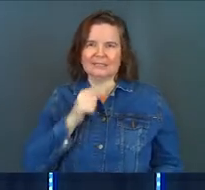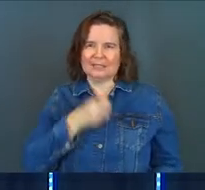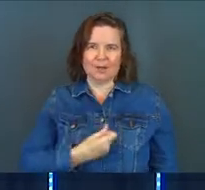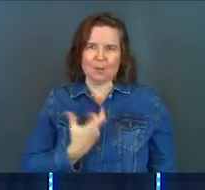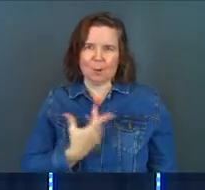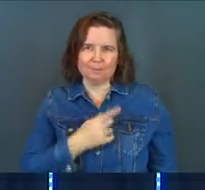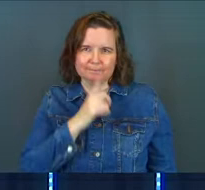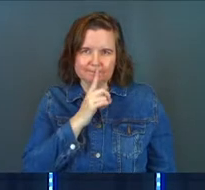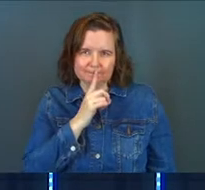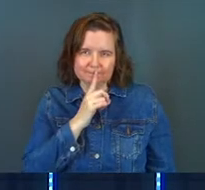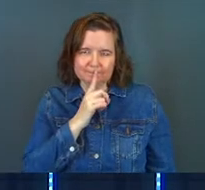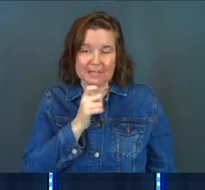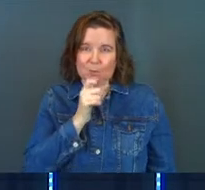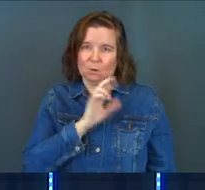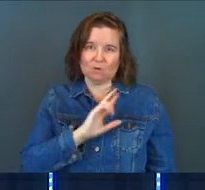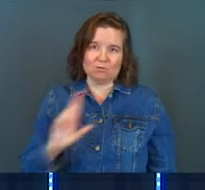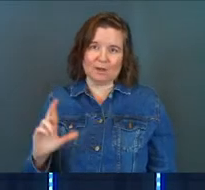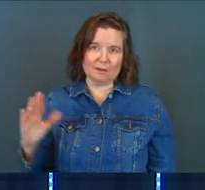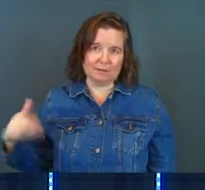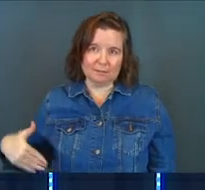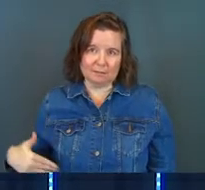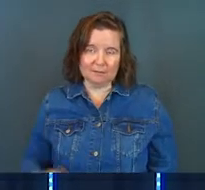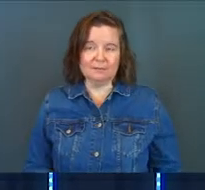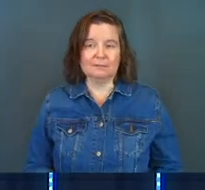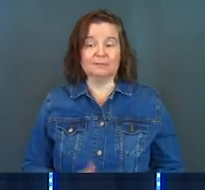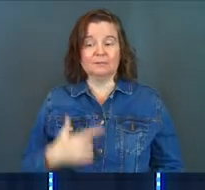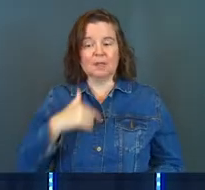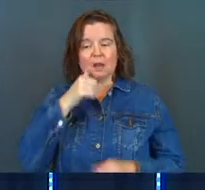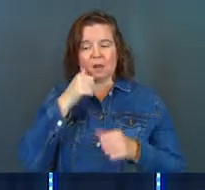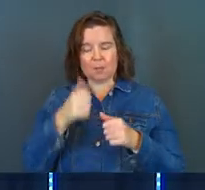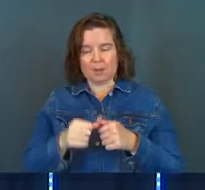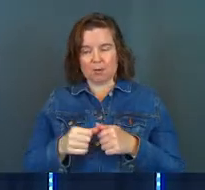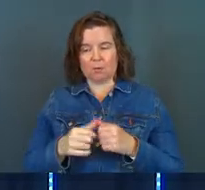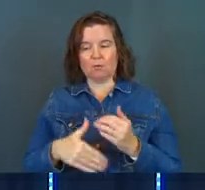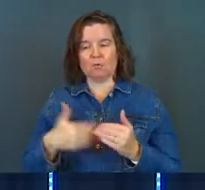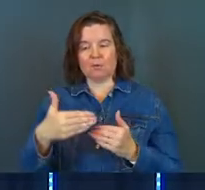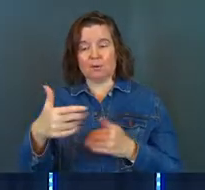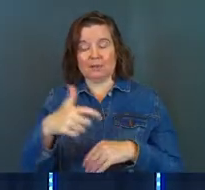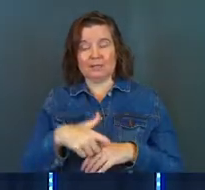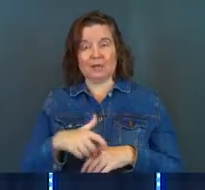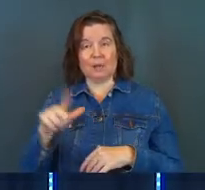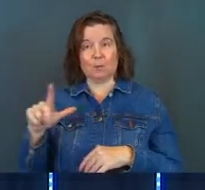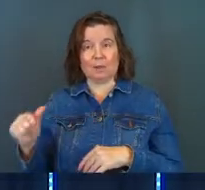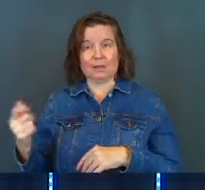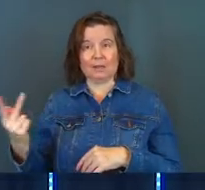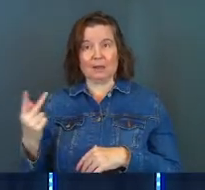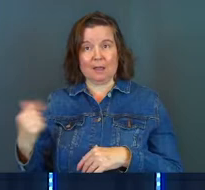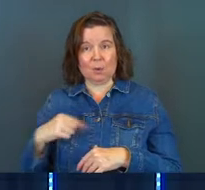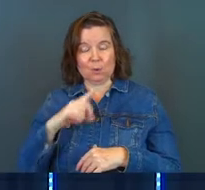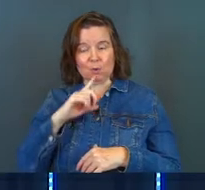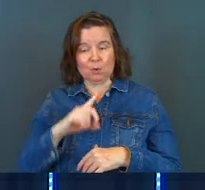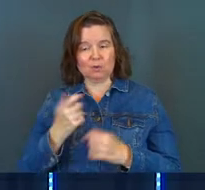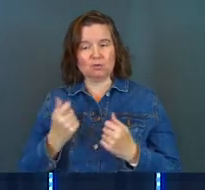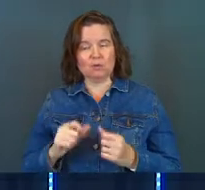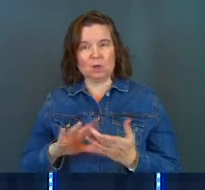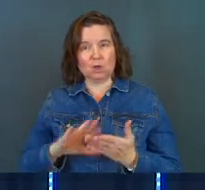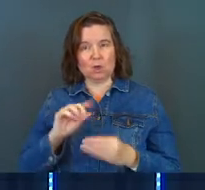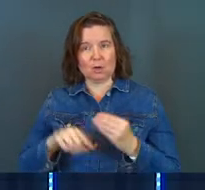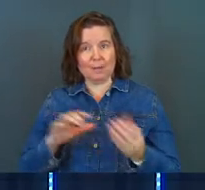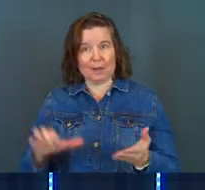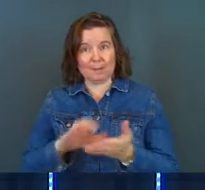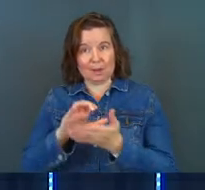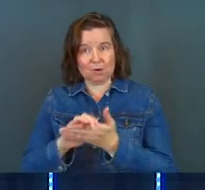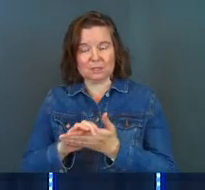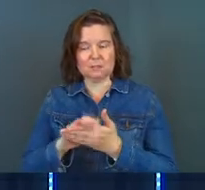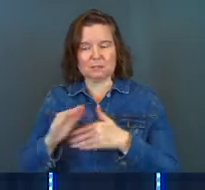though. Wasn't ready. I remember there was this time Linda and I were trying to learn about